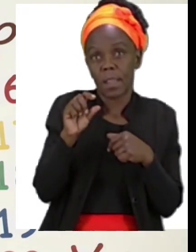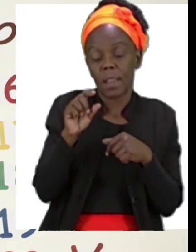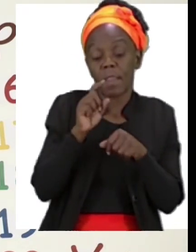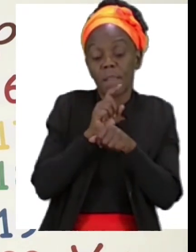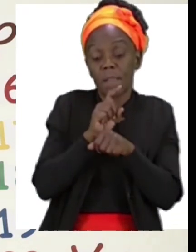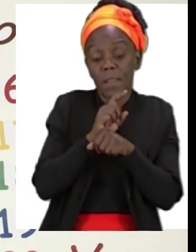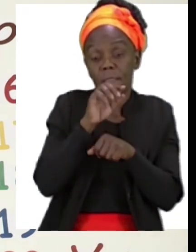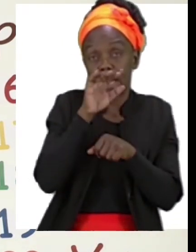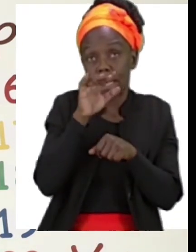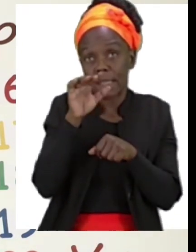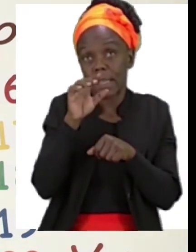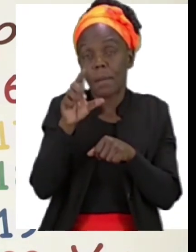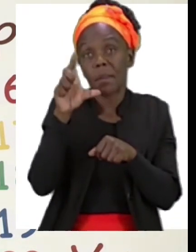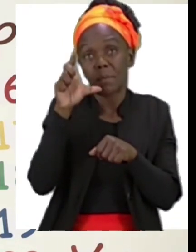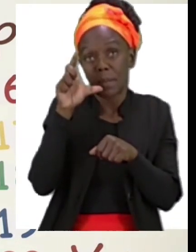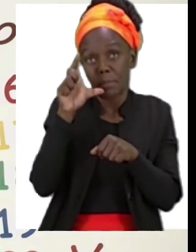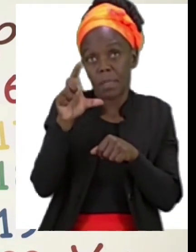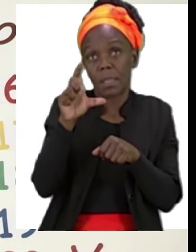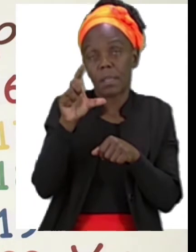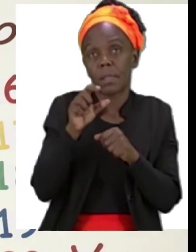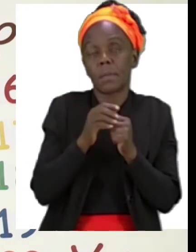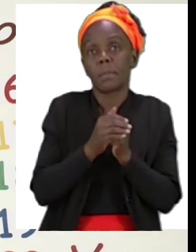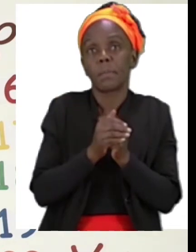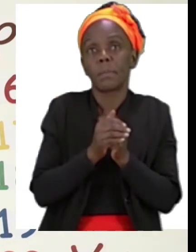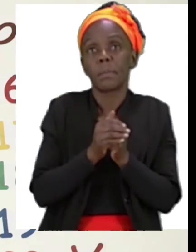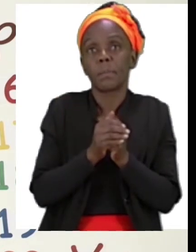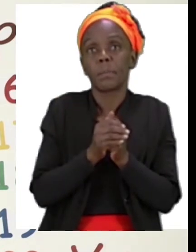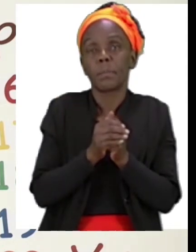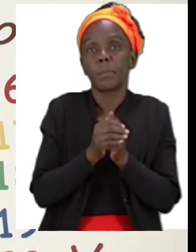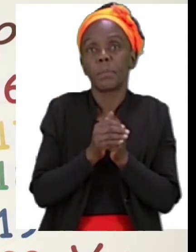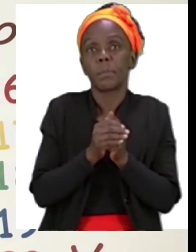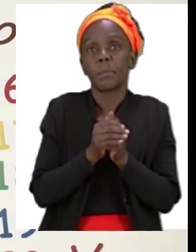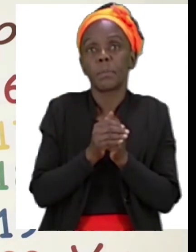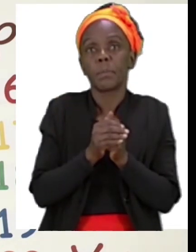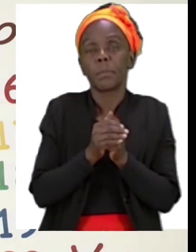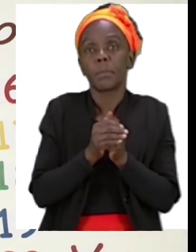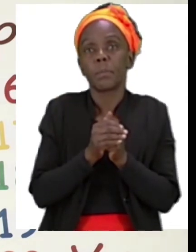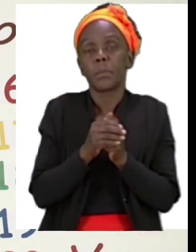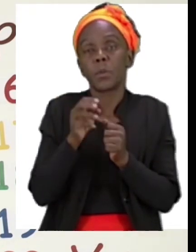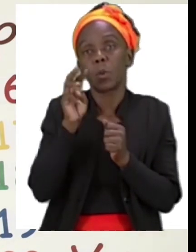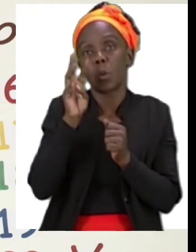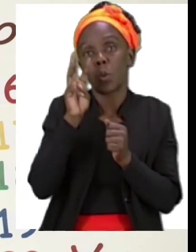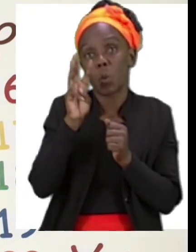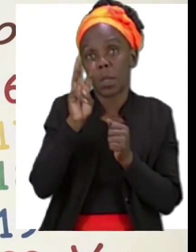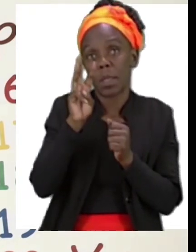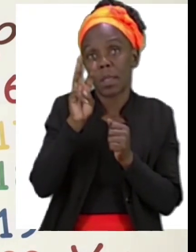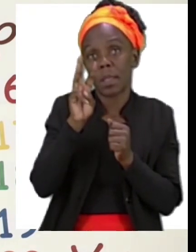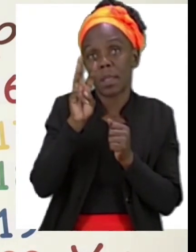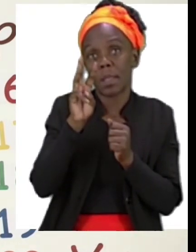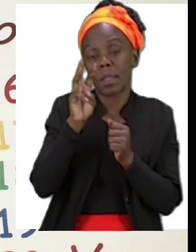like, remember we wrote the word like before, so we don't have to guess the spelling.